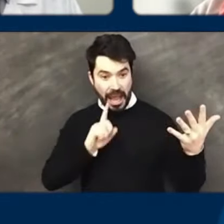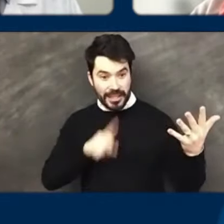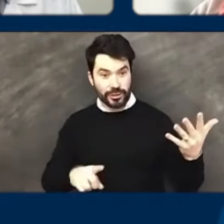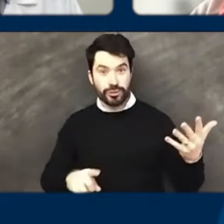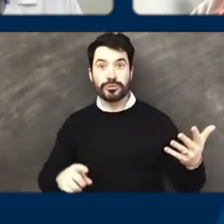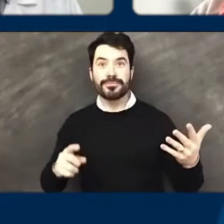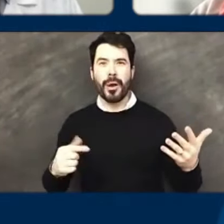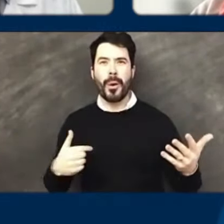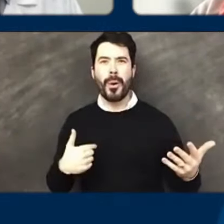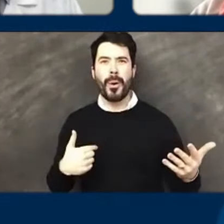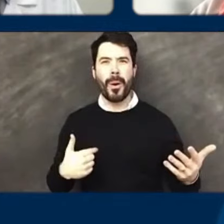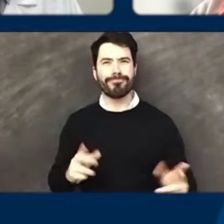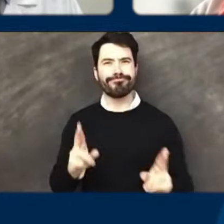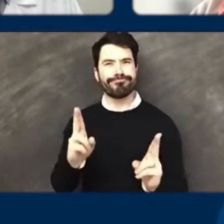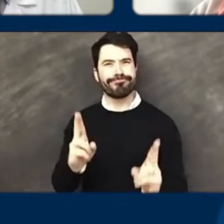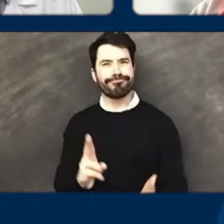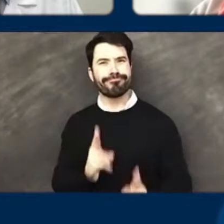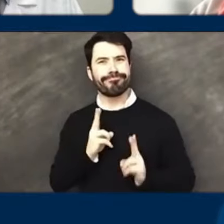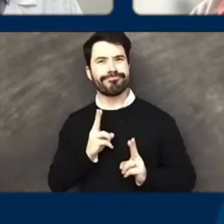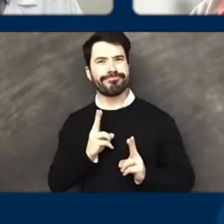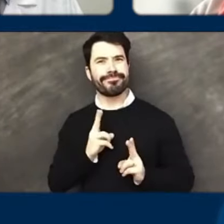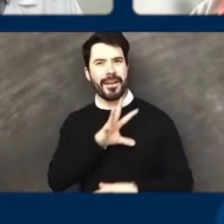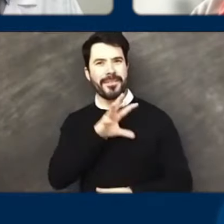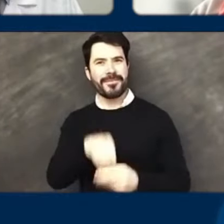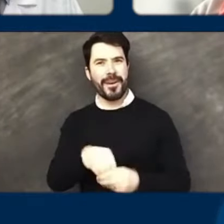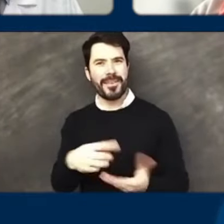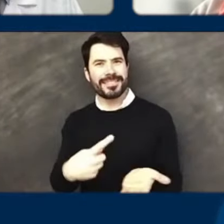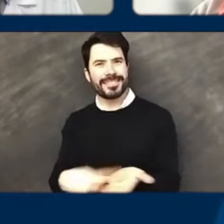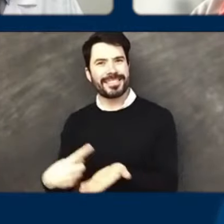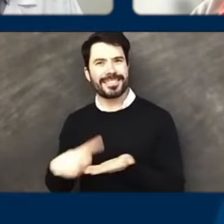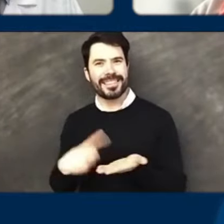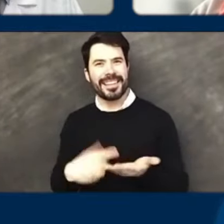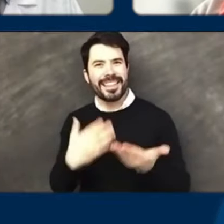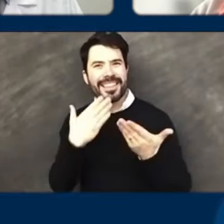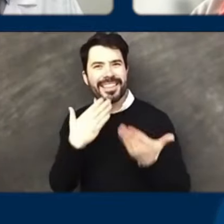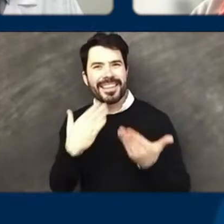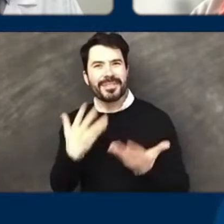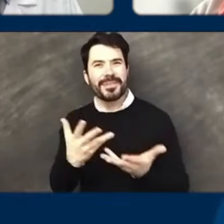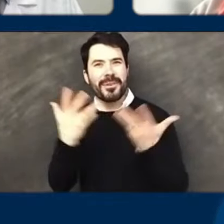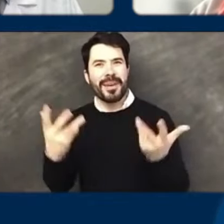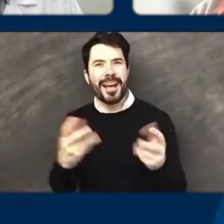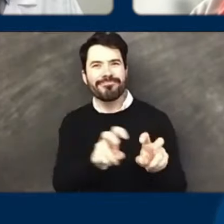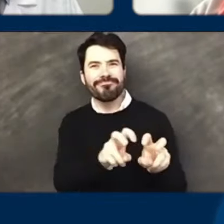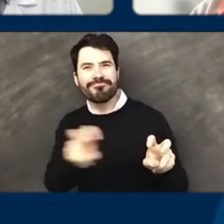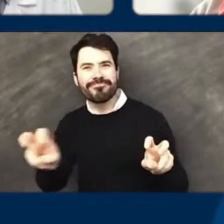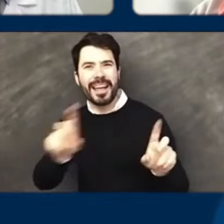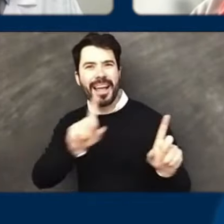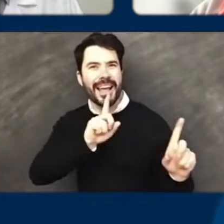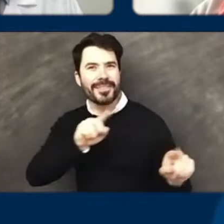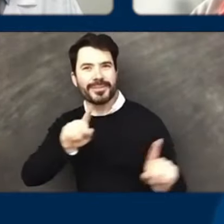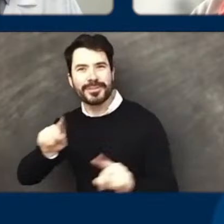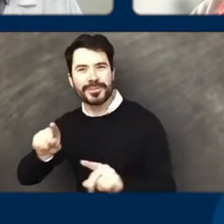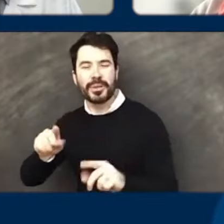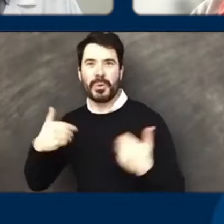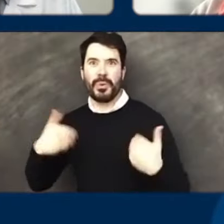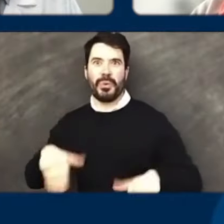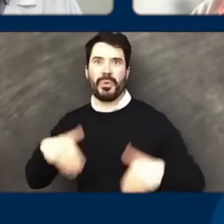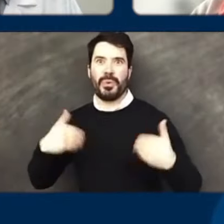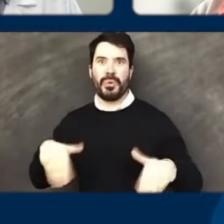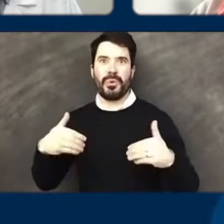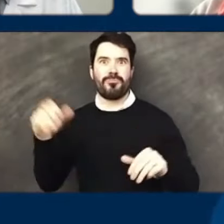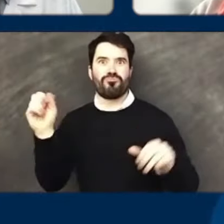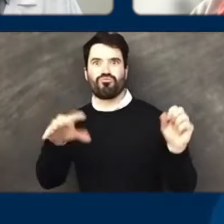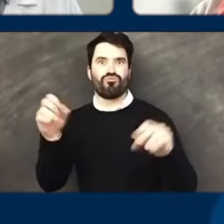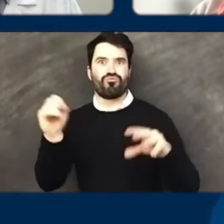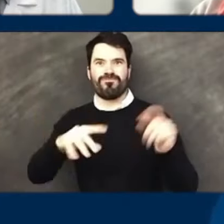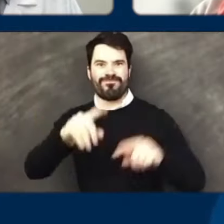to be part of this group. Thank you so much to our panelists for answering all these questions, such a large variety of questions. I'm